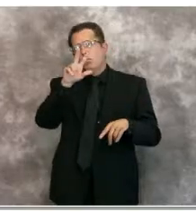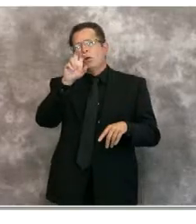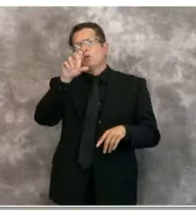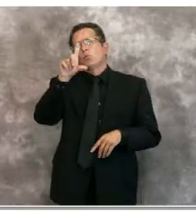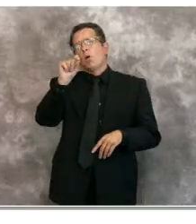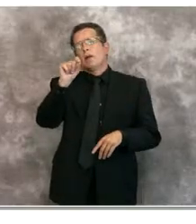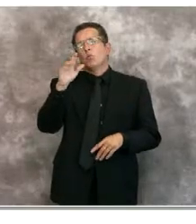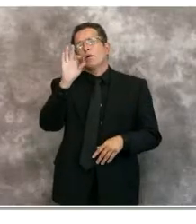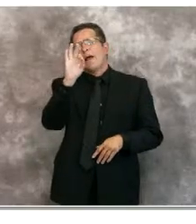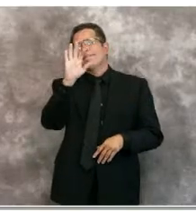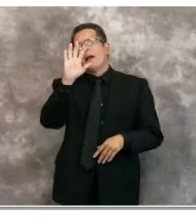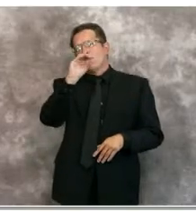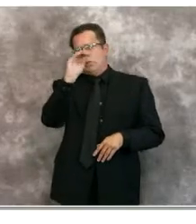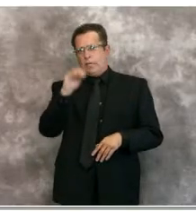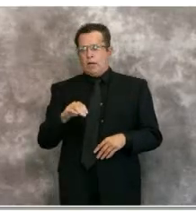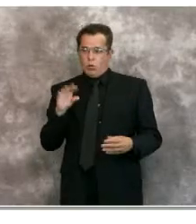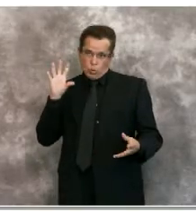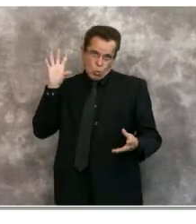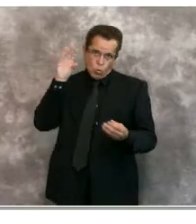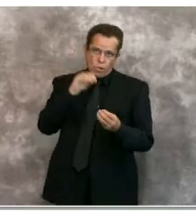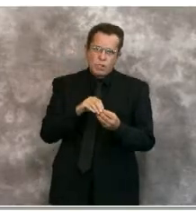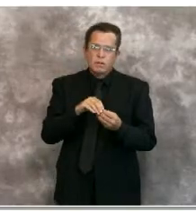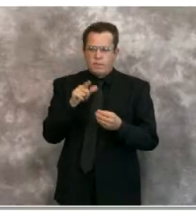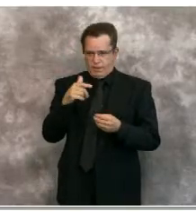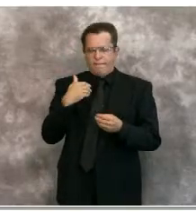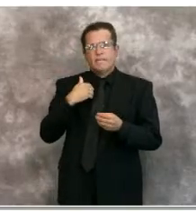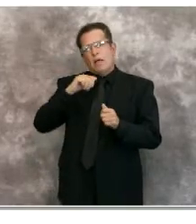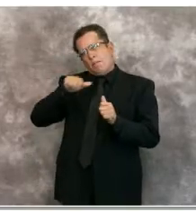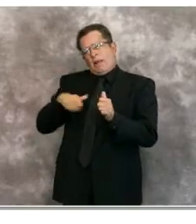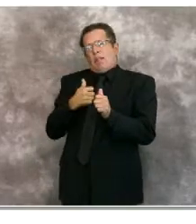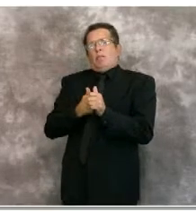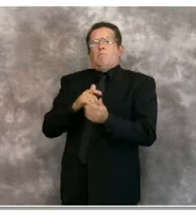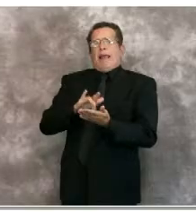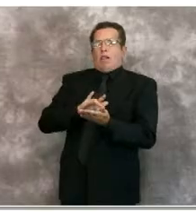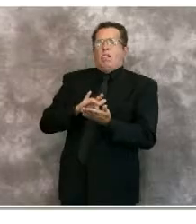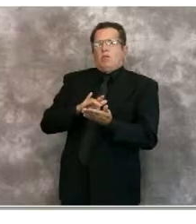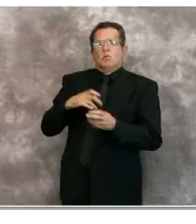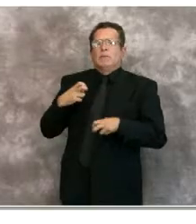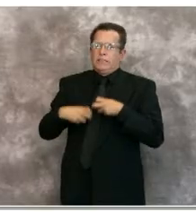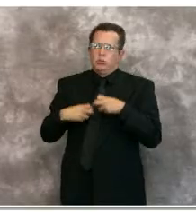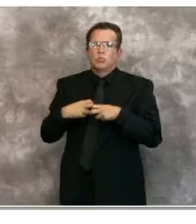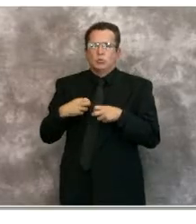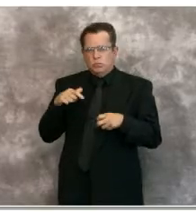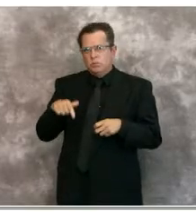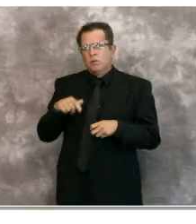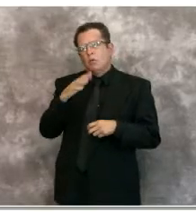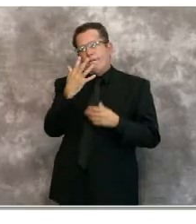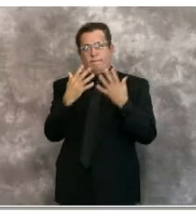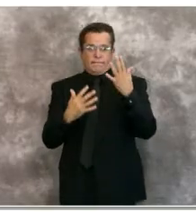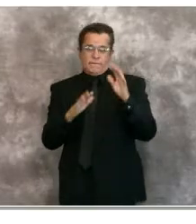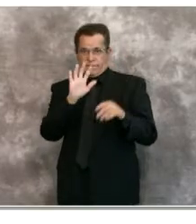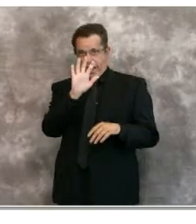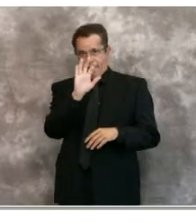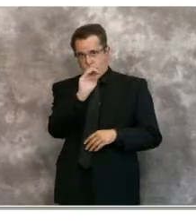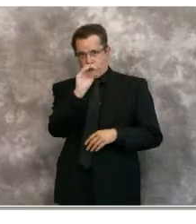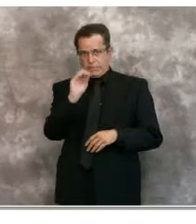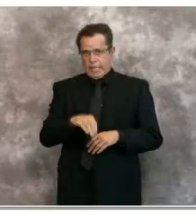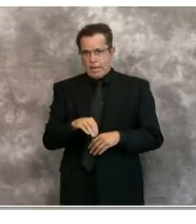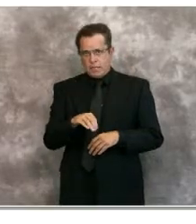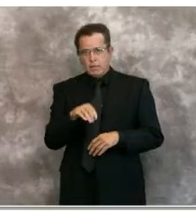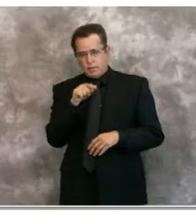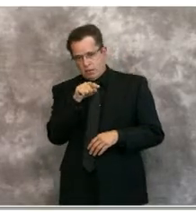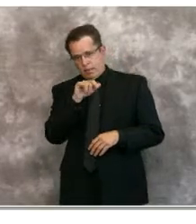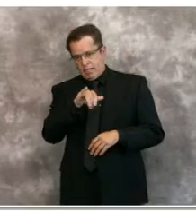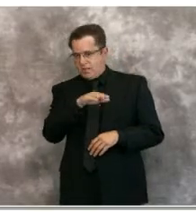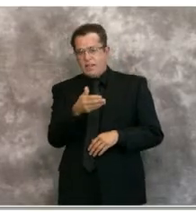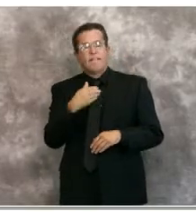320 or 95% of the total death cases had underlying medical conditions. 17 or 5% of the total